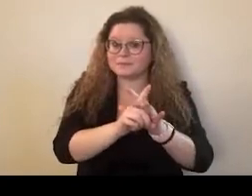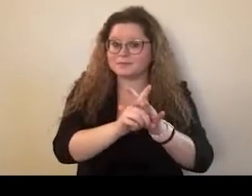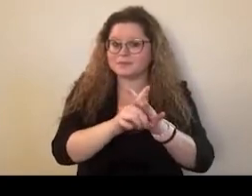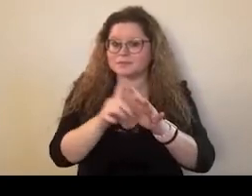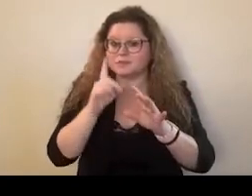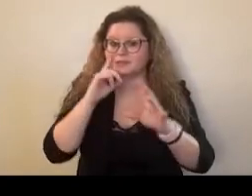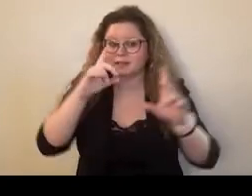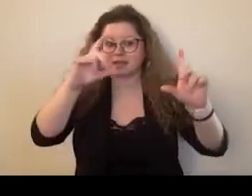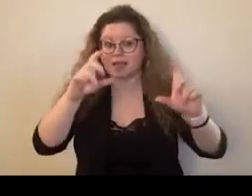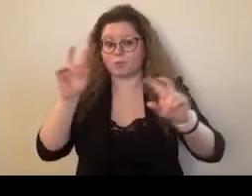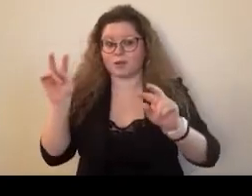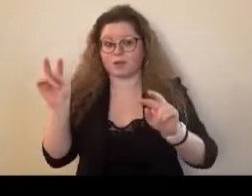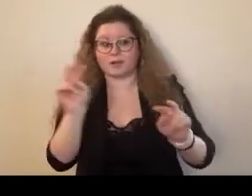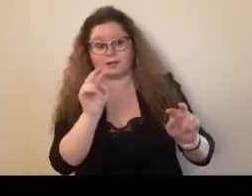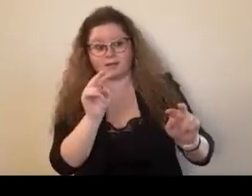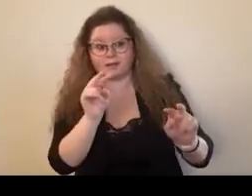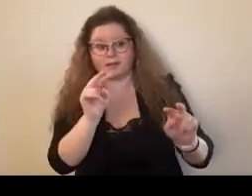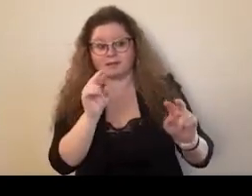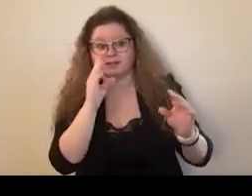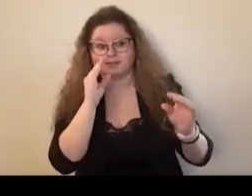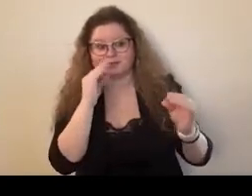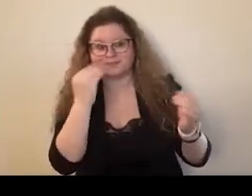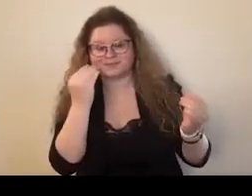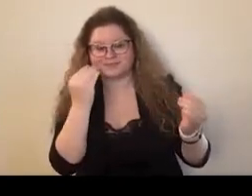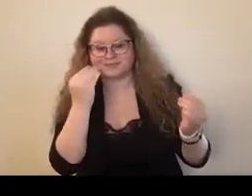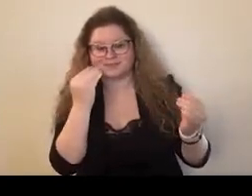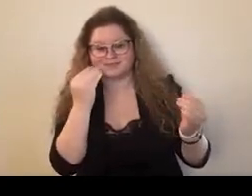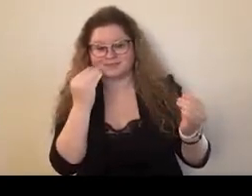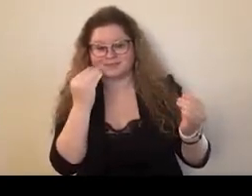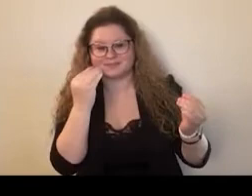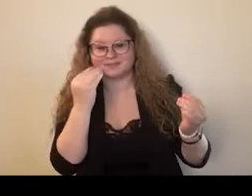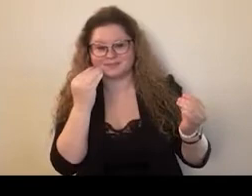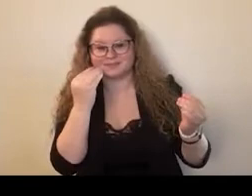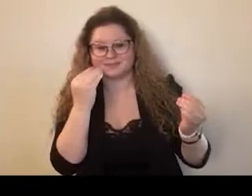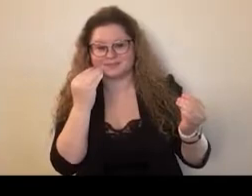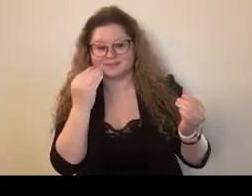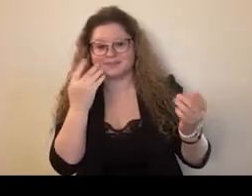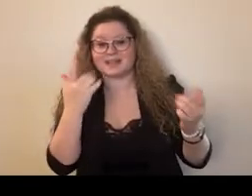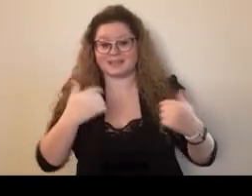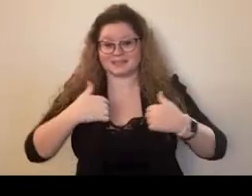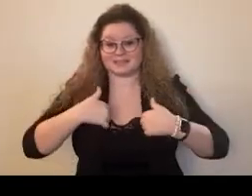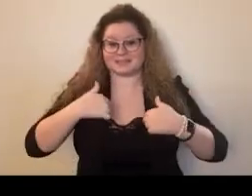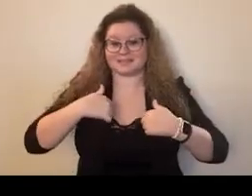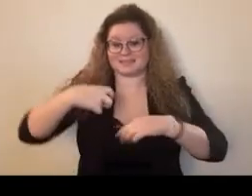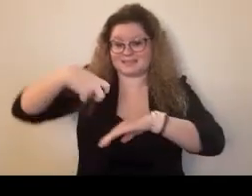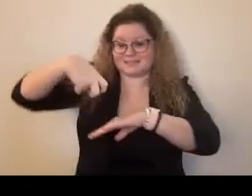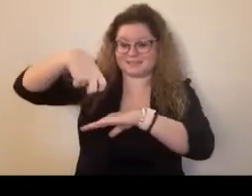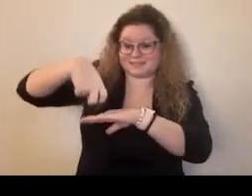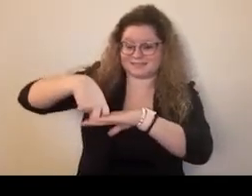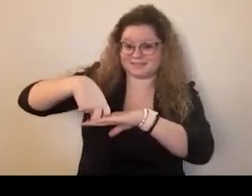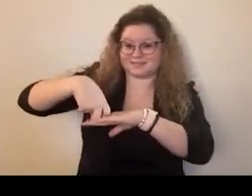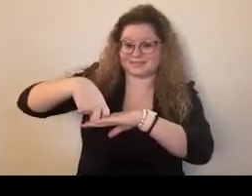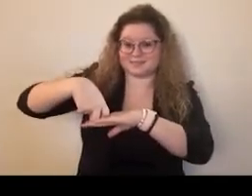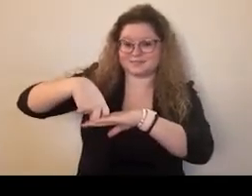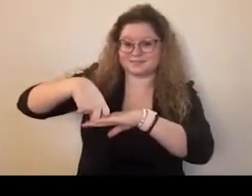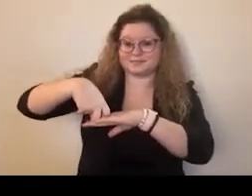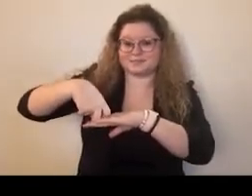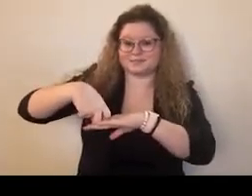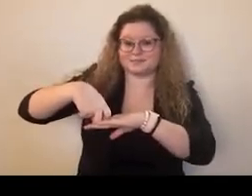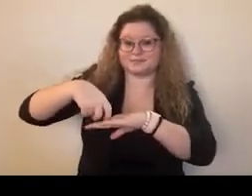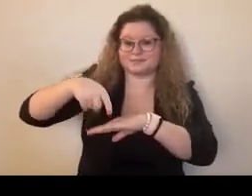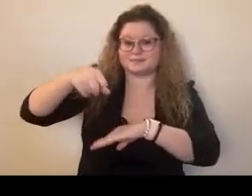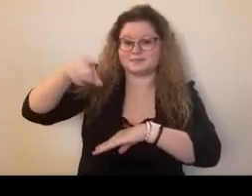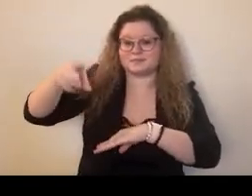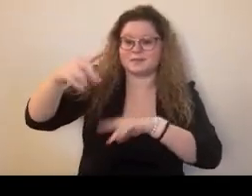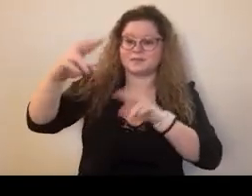to the camera and gave a little smile, and as I knelt down just in front of her, she gave me a